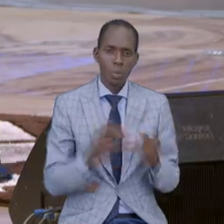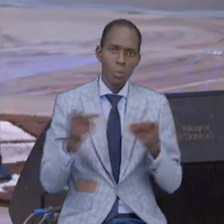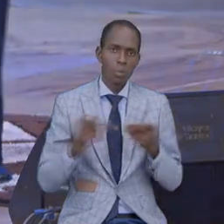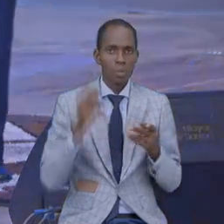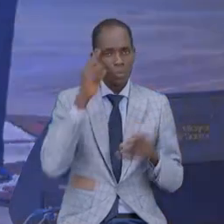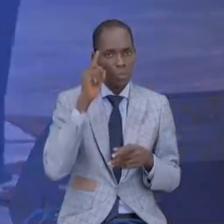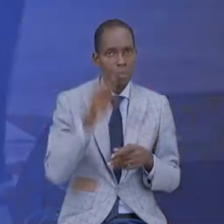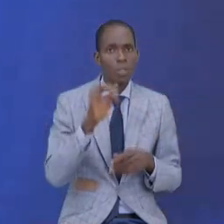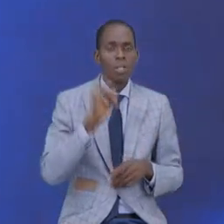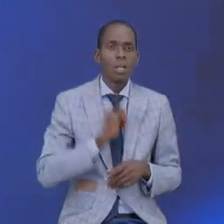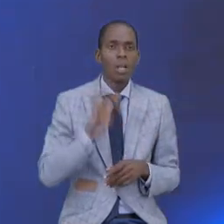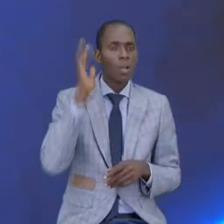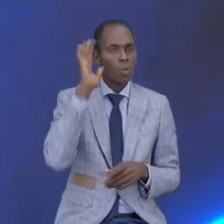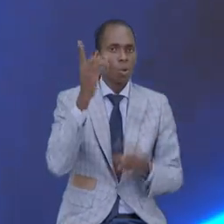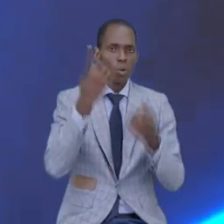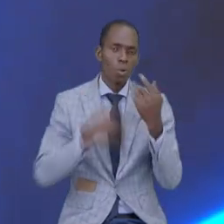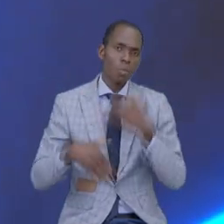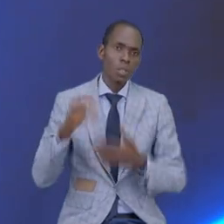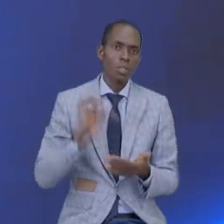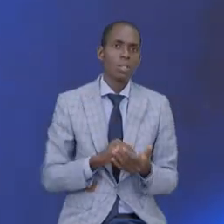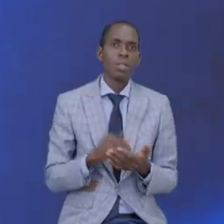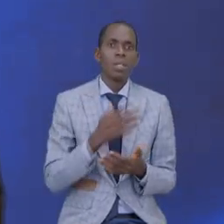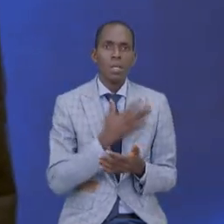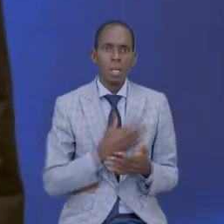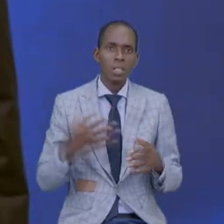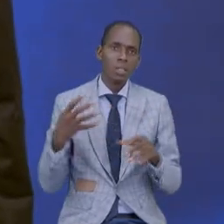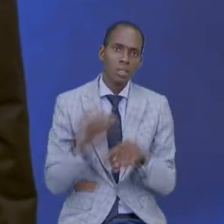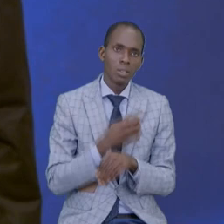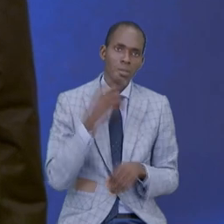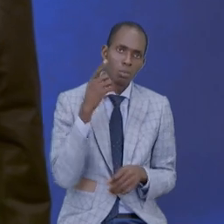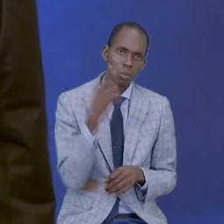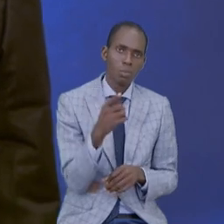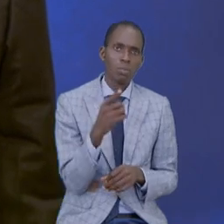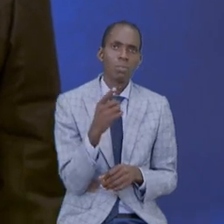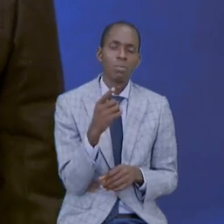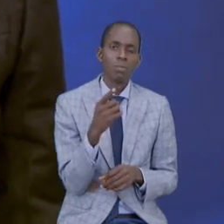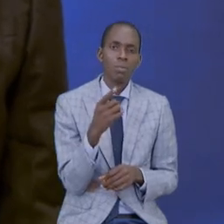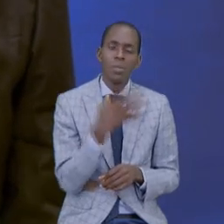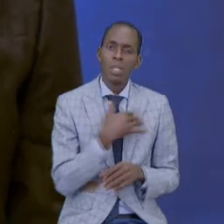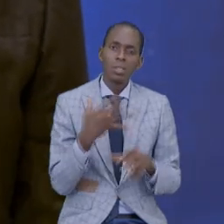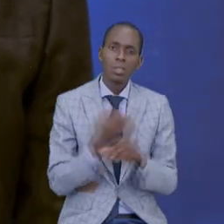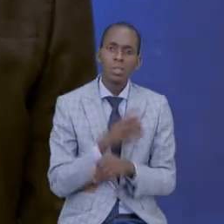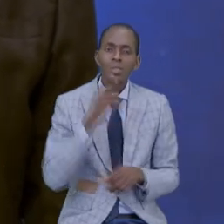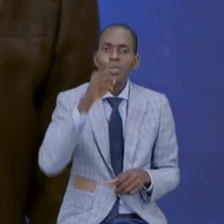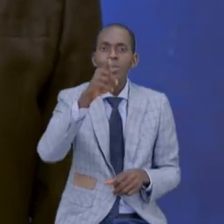you, I will come again and take you. I said, and take